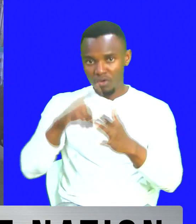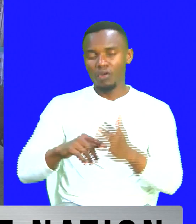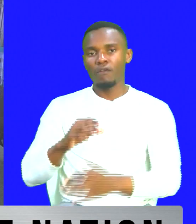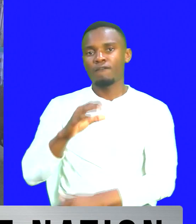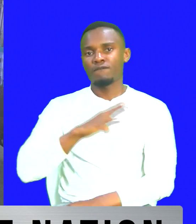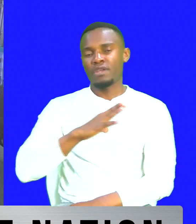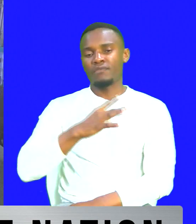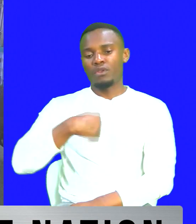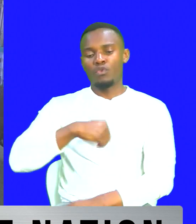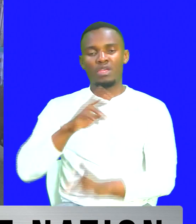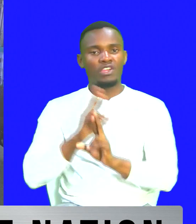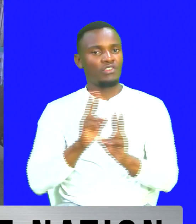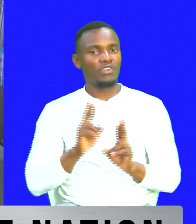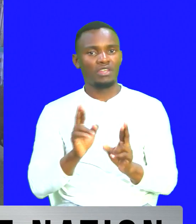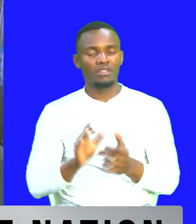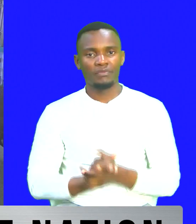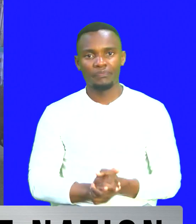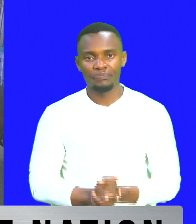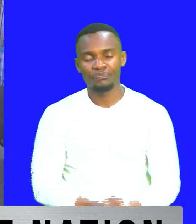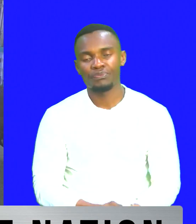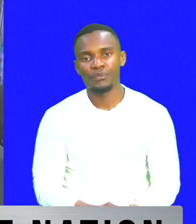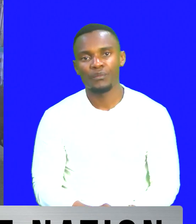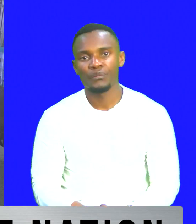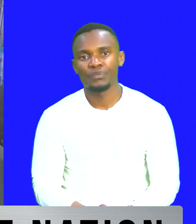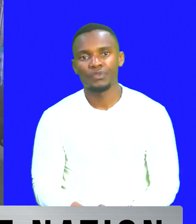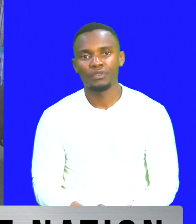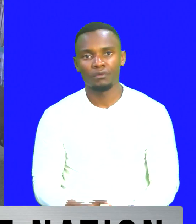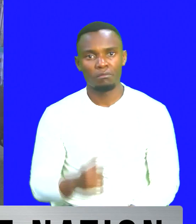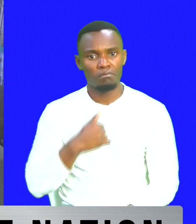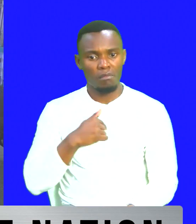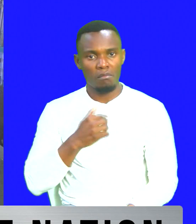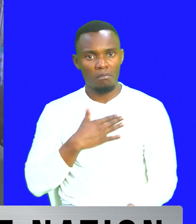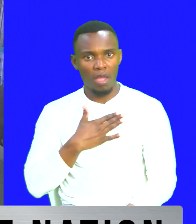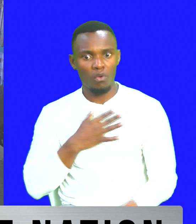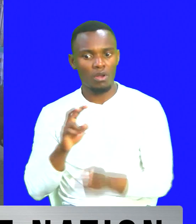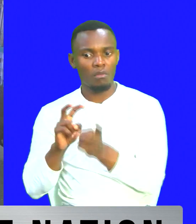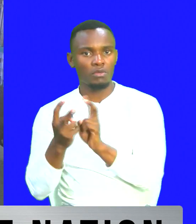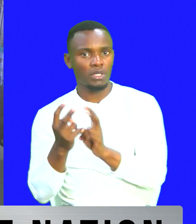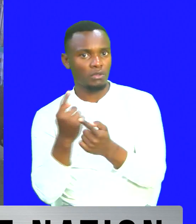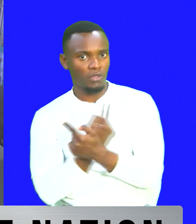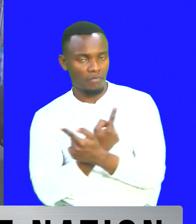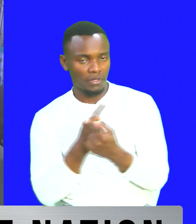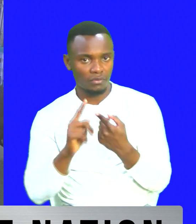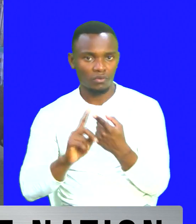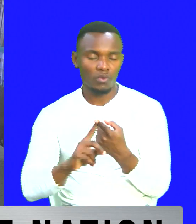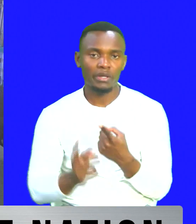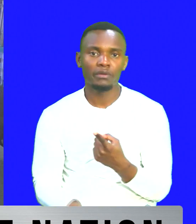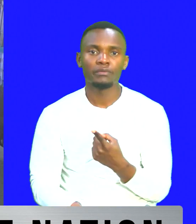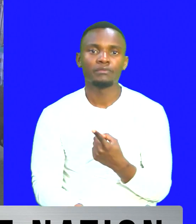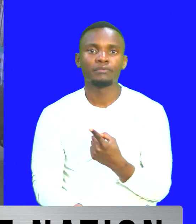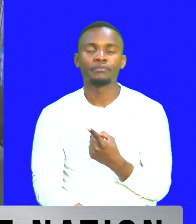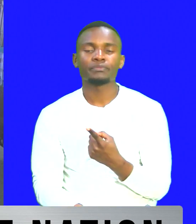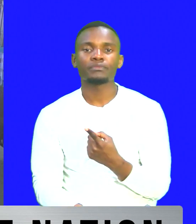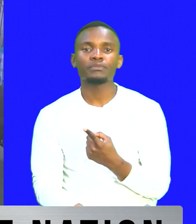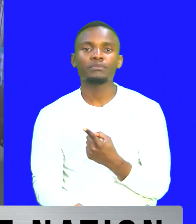are ready. Well, Jonah, I'll look at it from different perspectives. One, like I